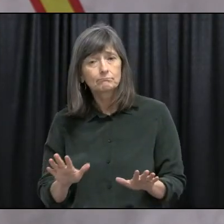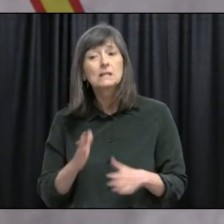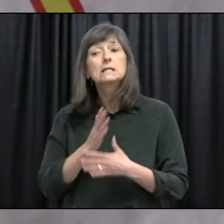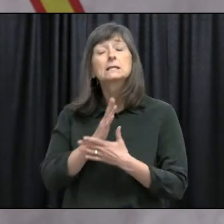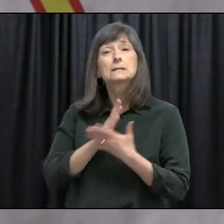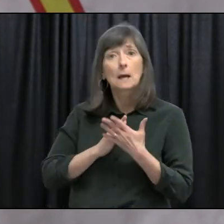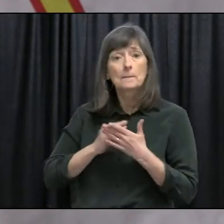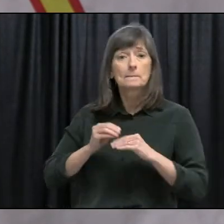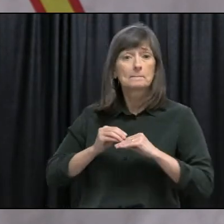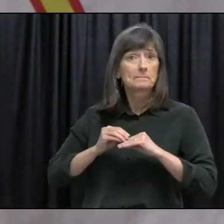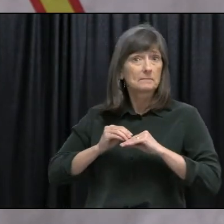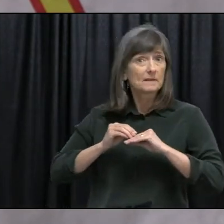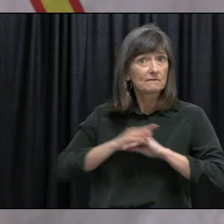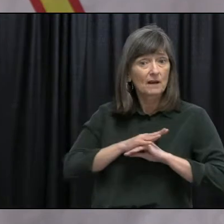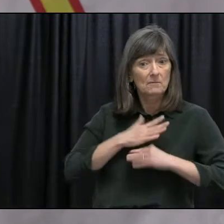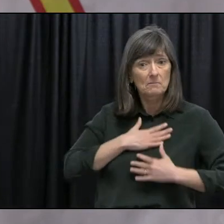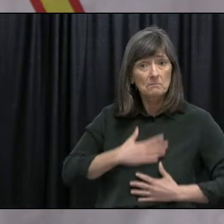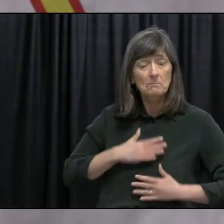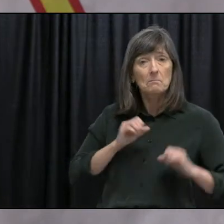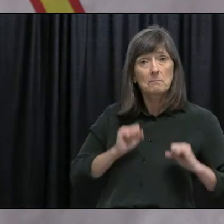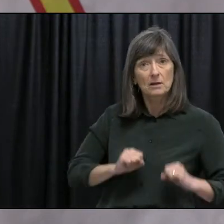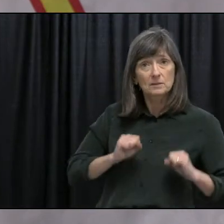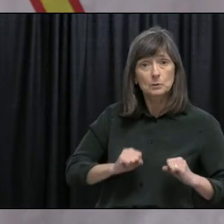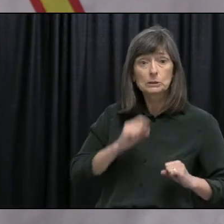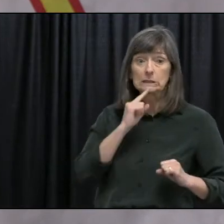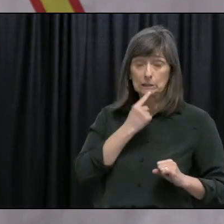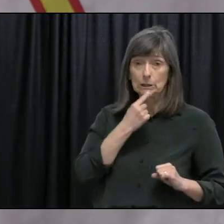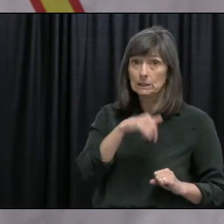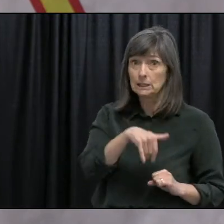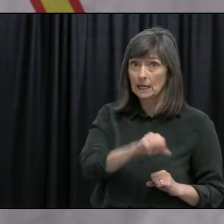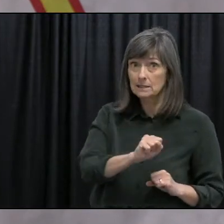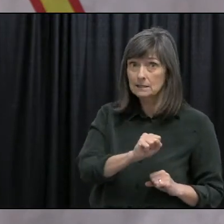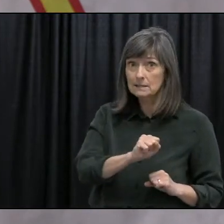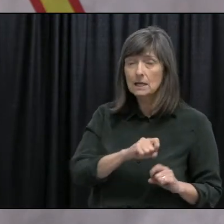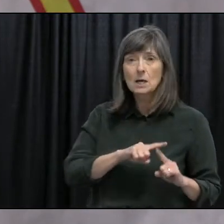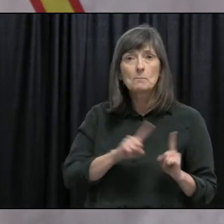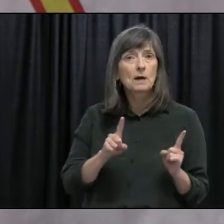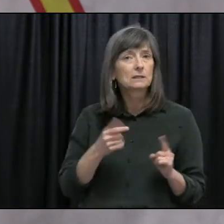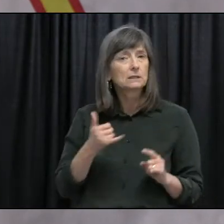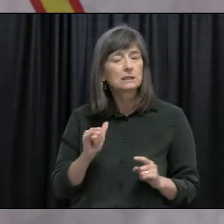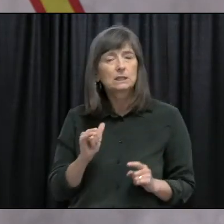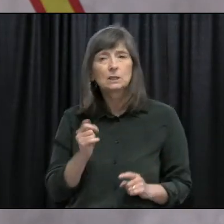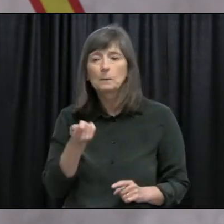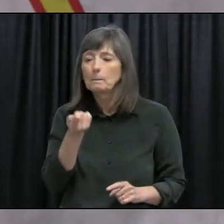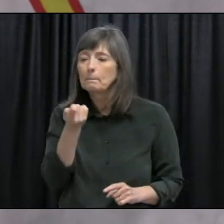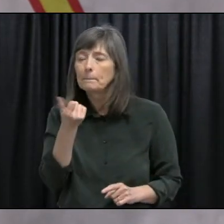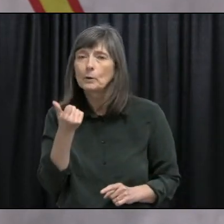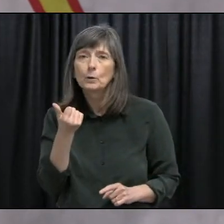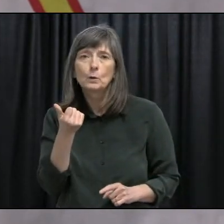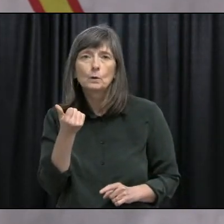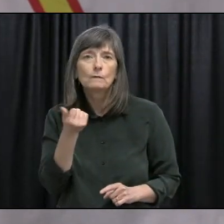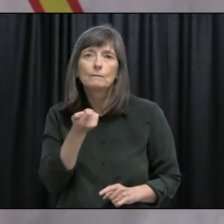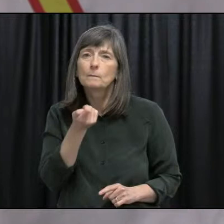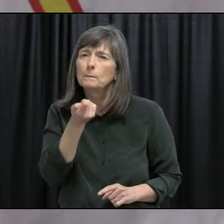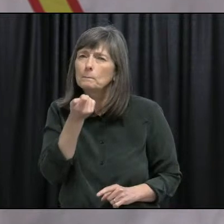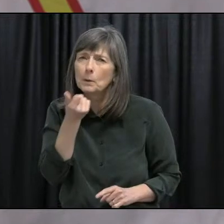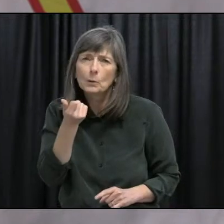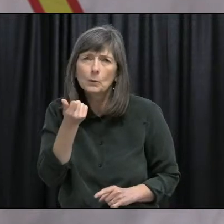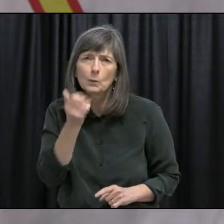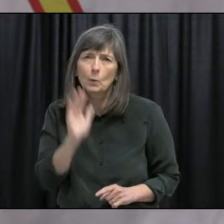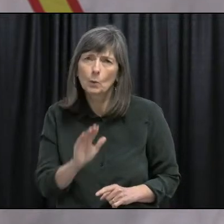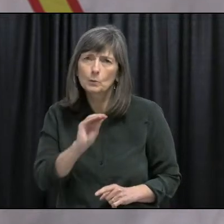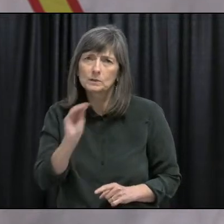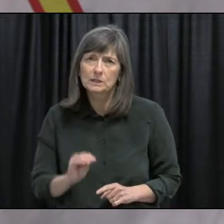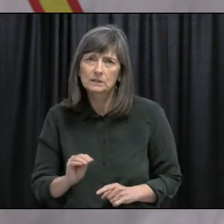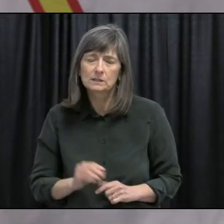side effects, some potential side effects that are serious, but those are still quite rare. The benefit of us having